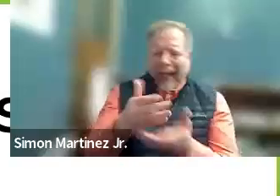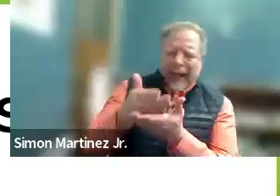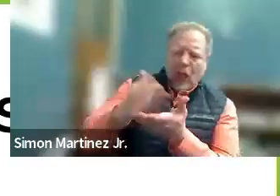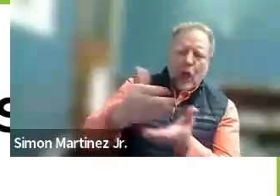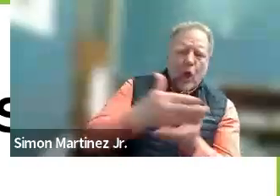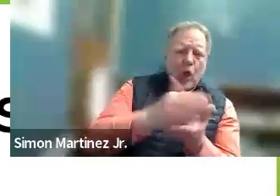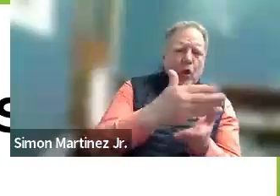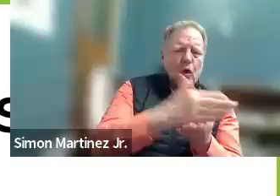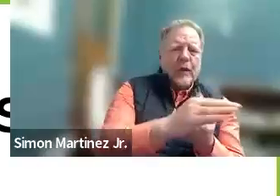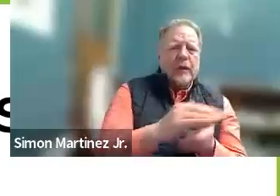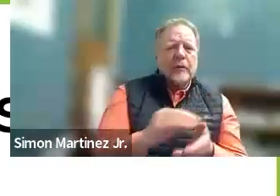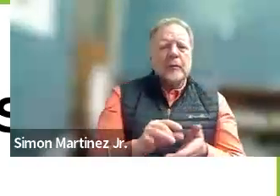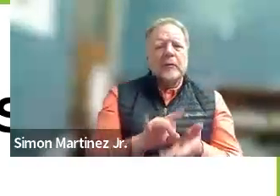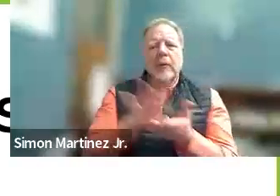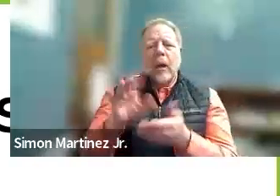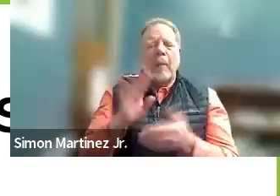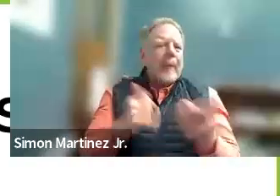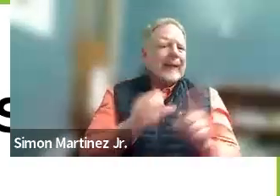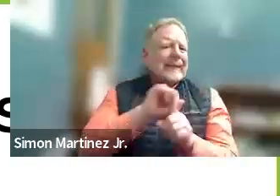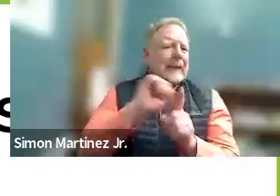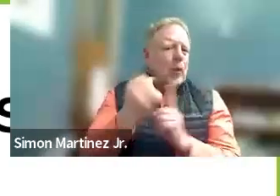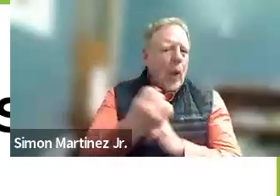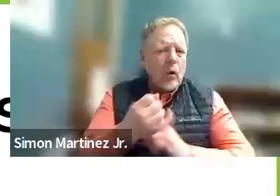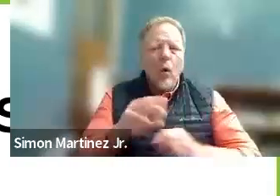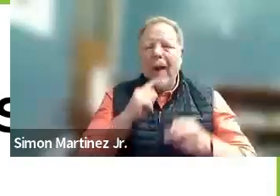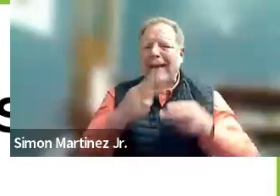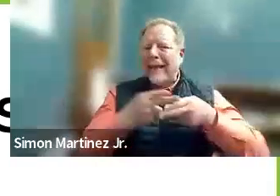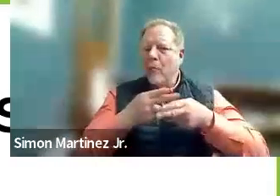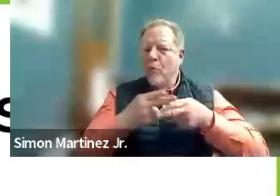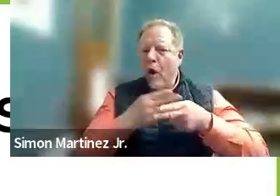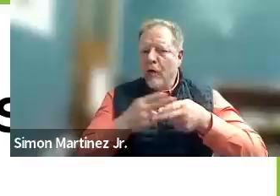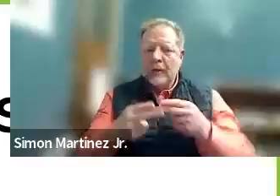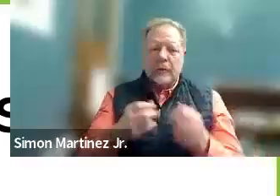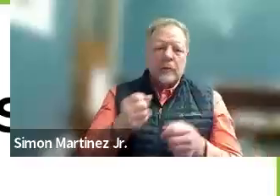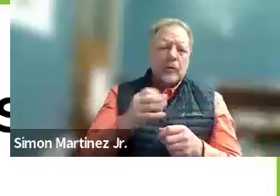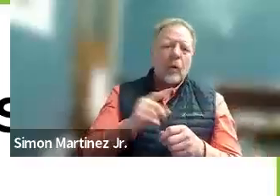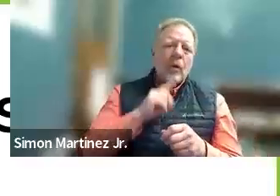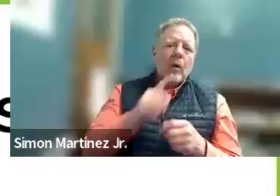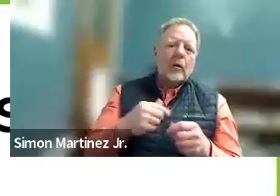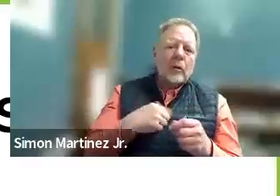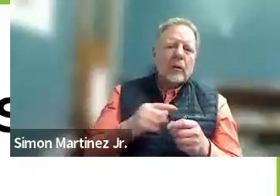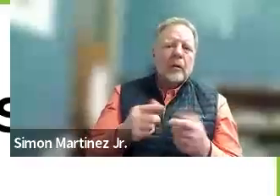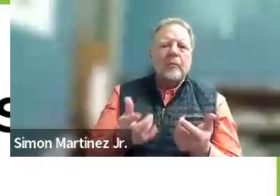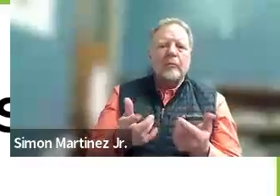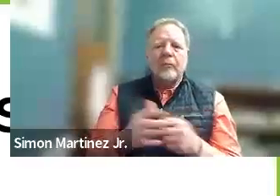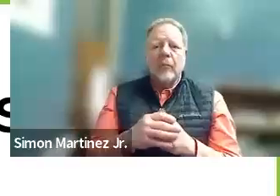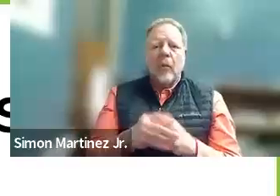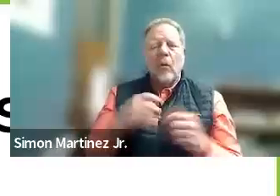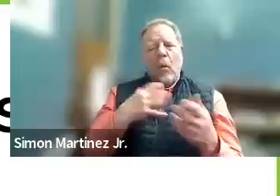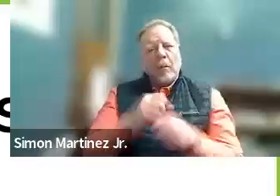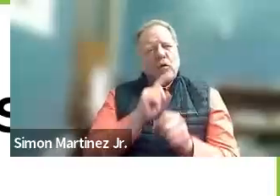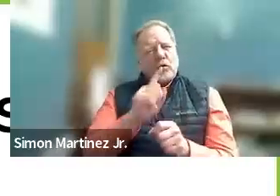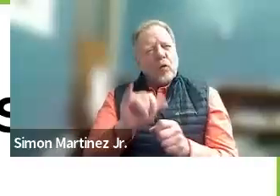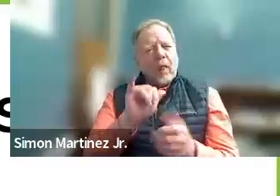might be situational or maybe even temporary. Certainly, we're designing around, we want to make